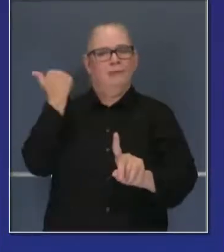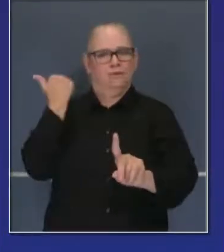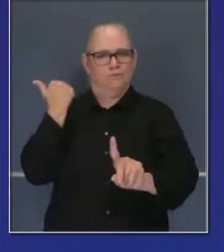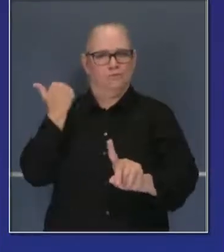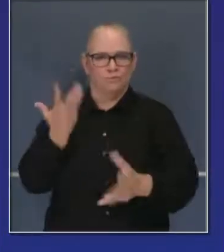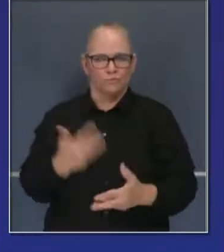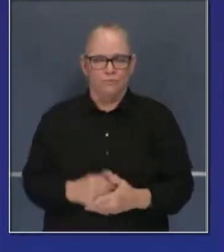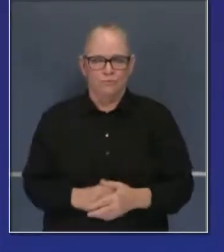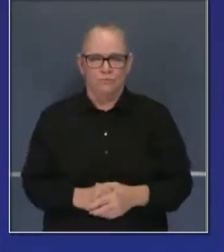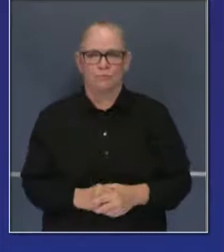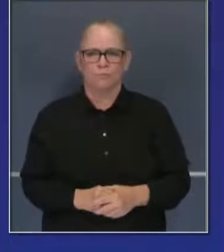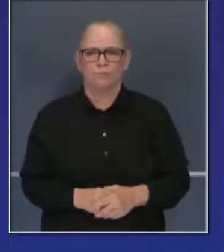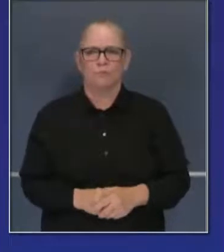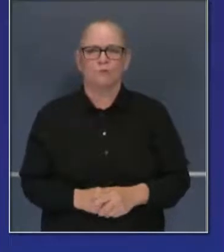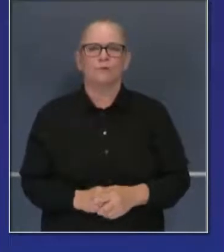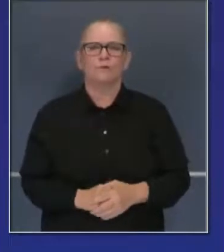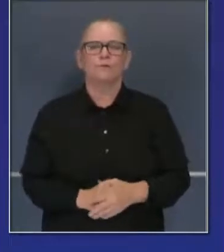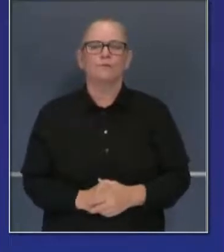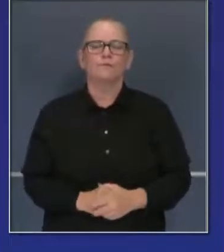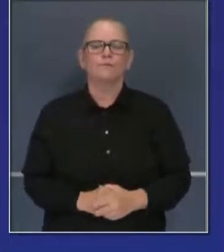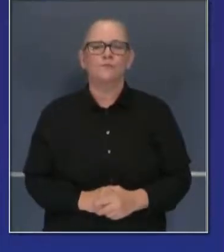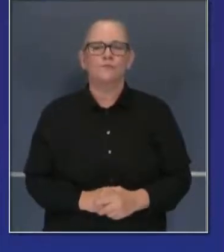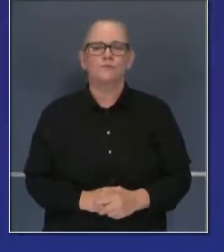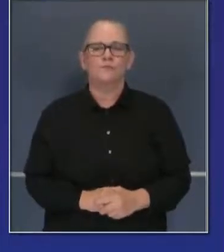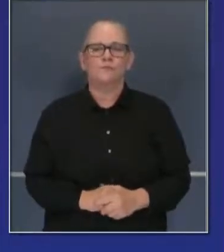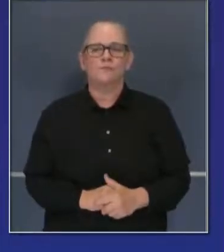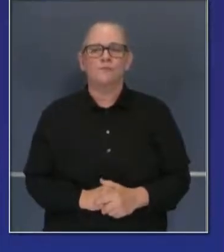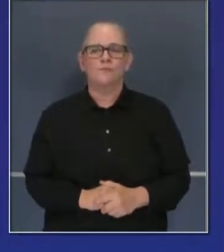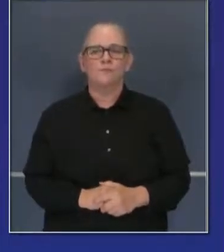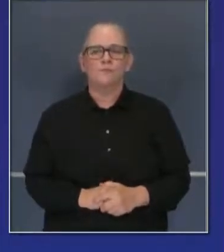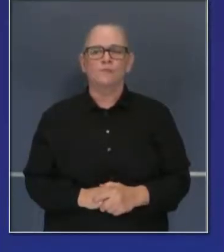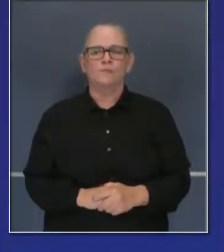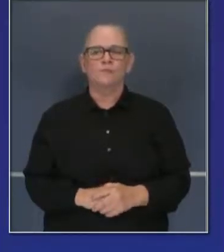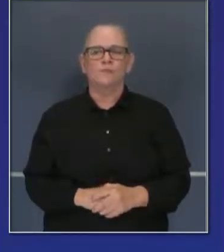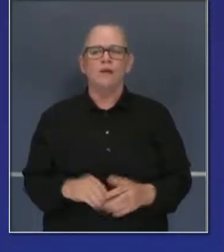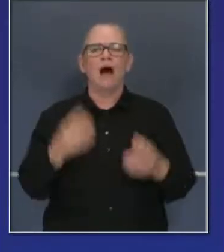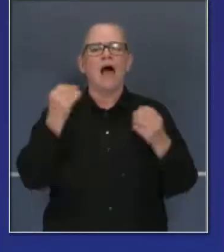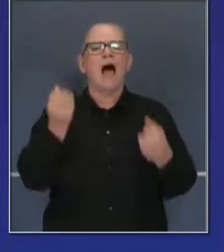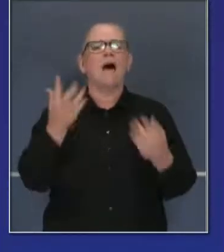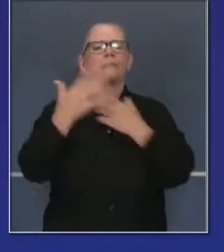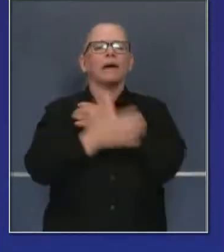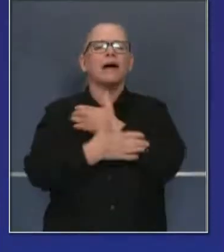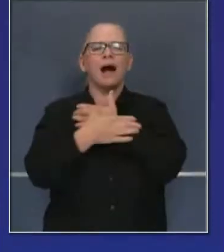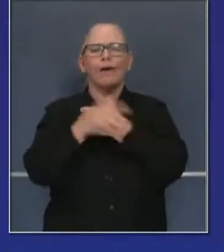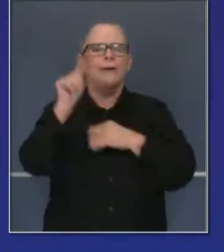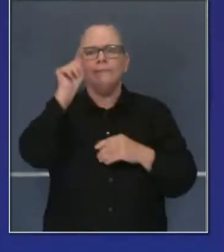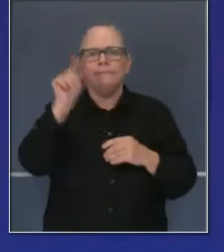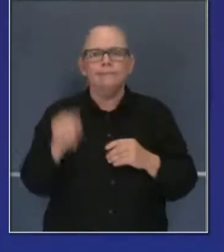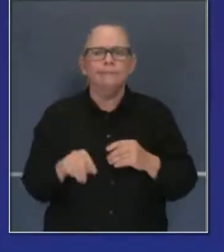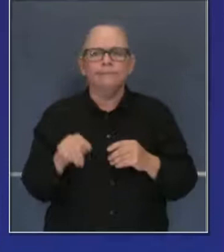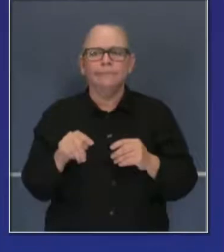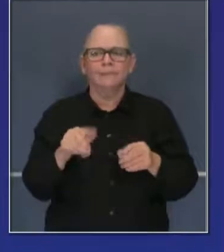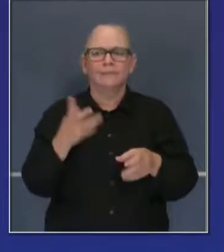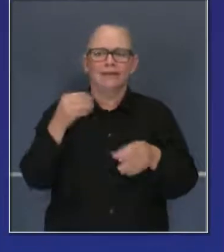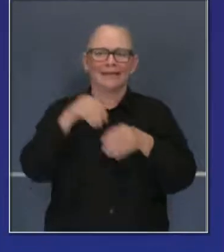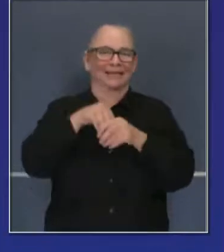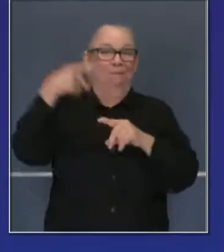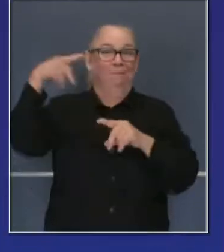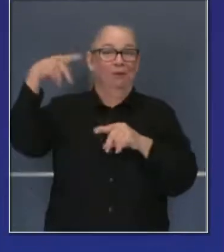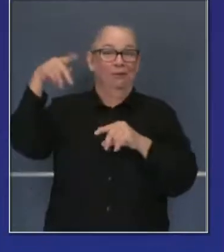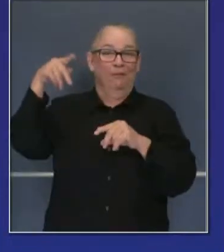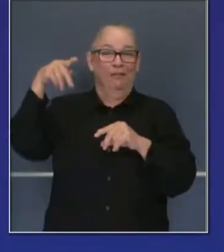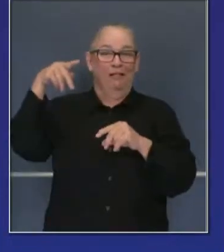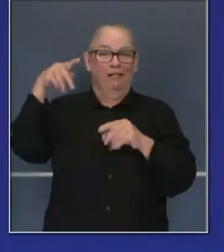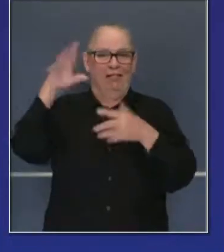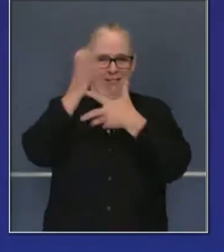few months. What's also down are the number of counties that are in these purple tiers. I'm going to ask Dr.